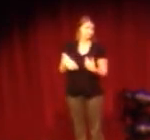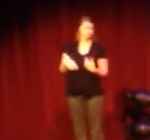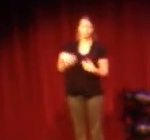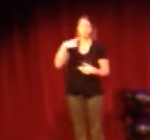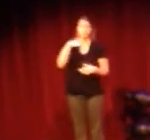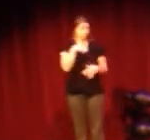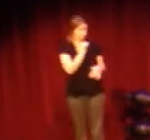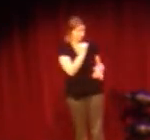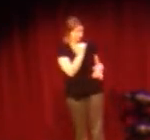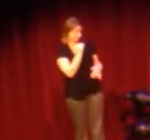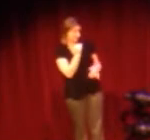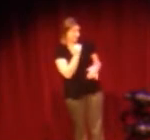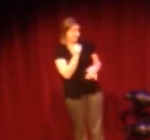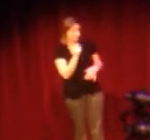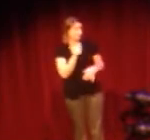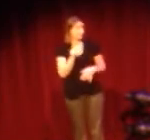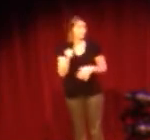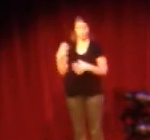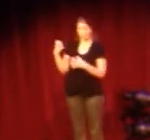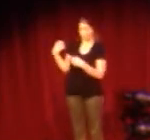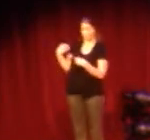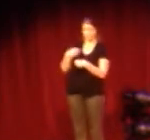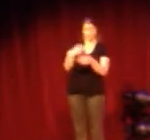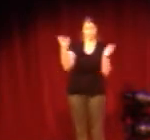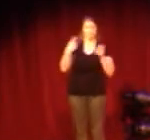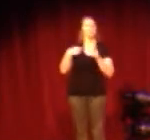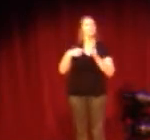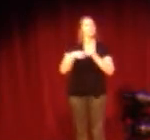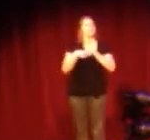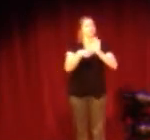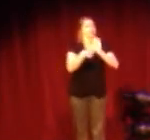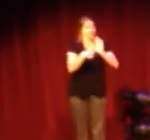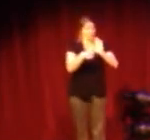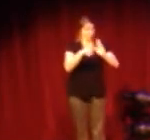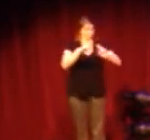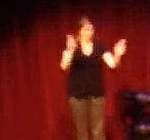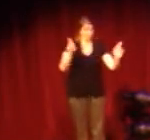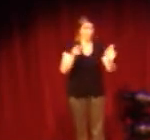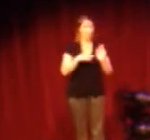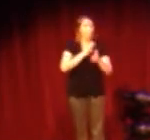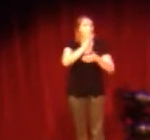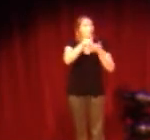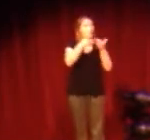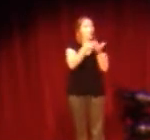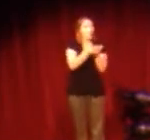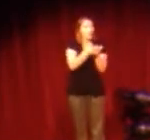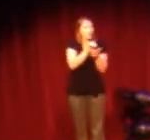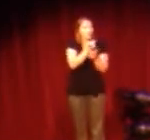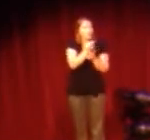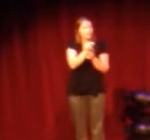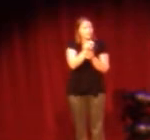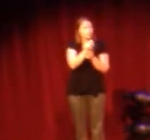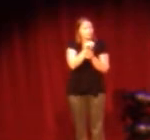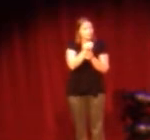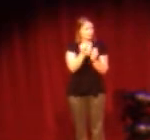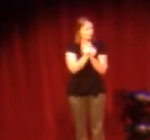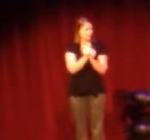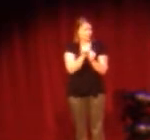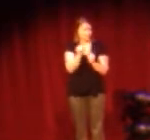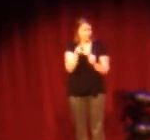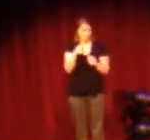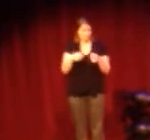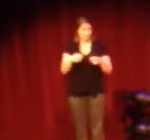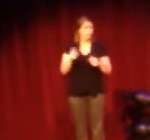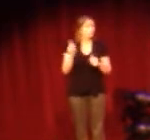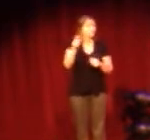Yes. Would you like to give them an example of all of the instruments that you can play with an air drum? Yep. Check it out. So here's the